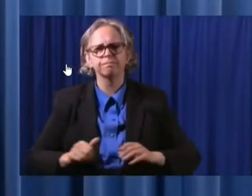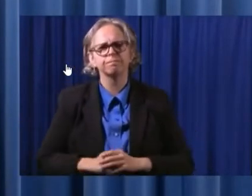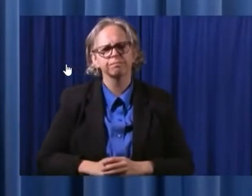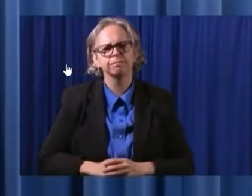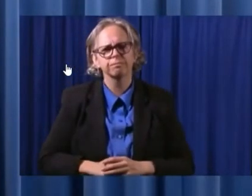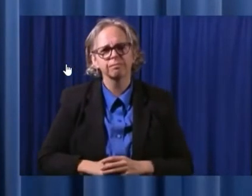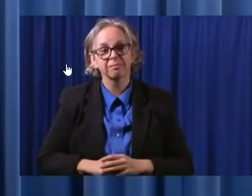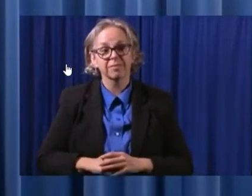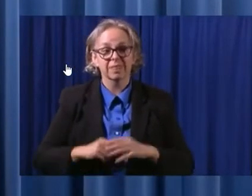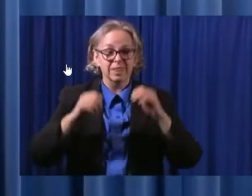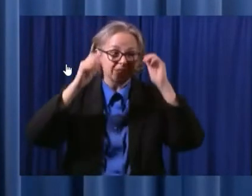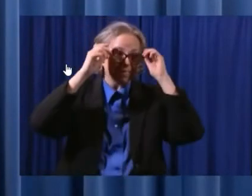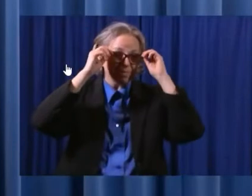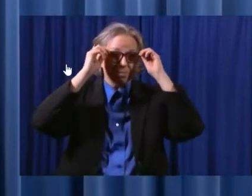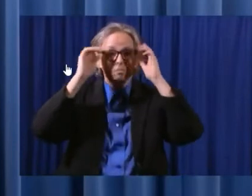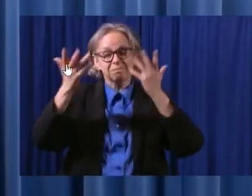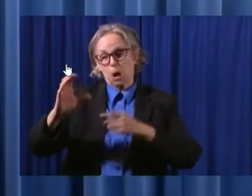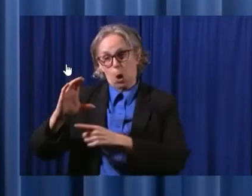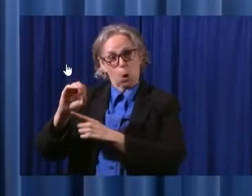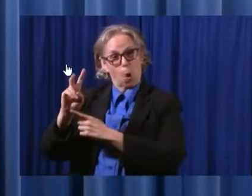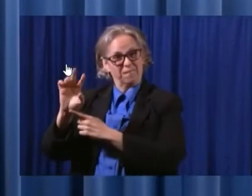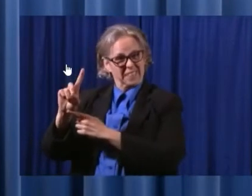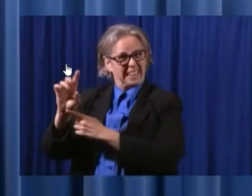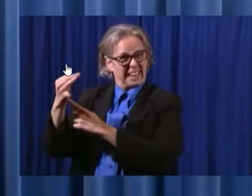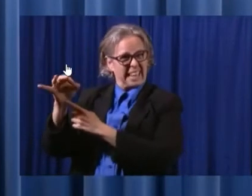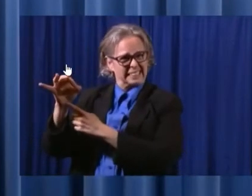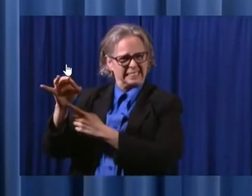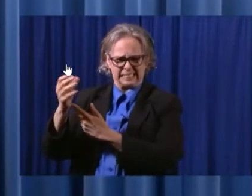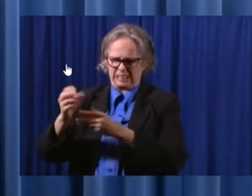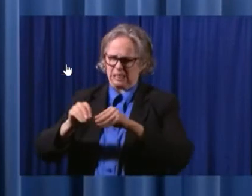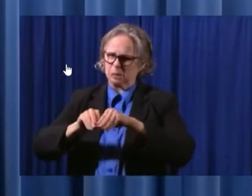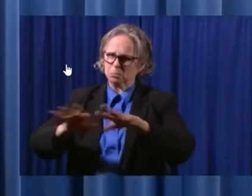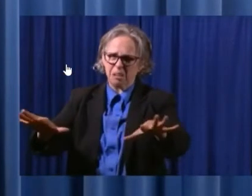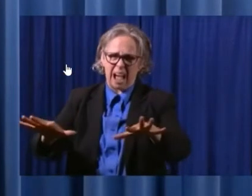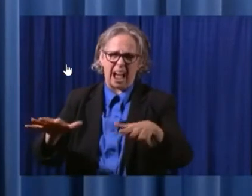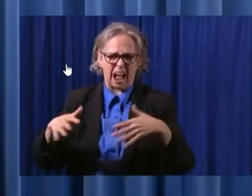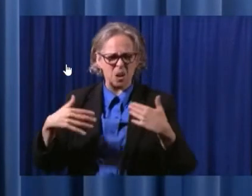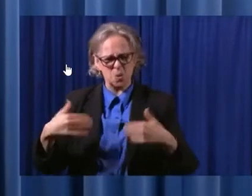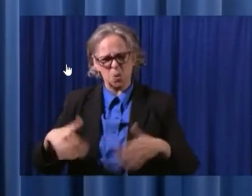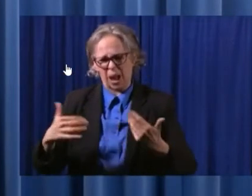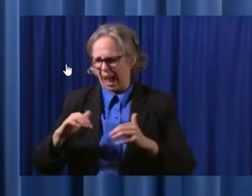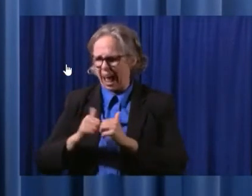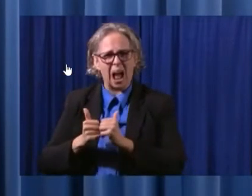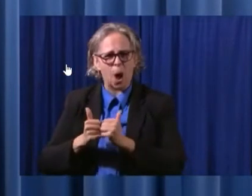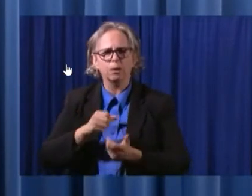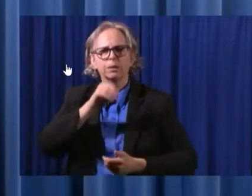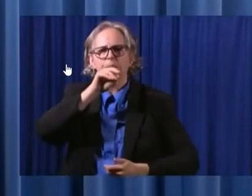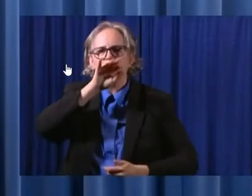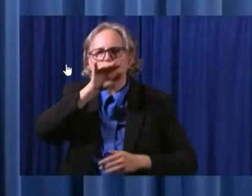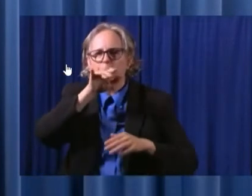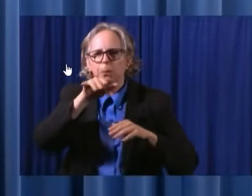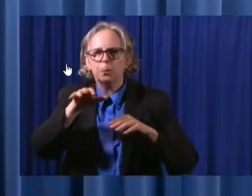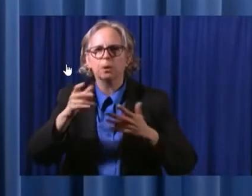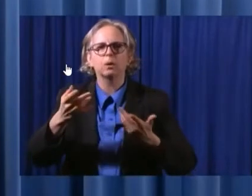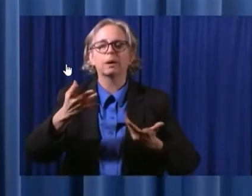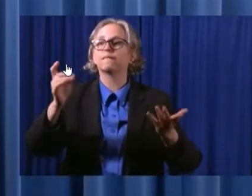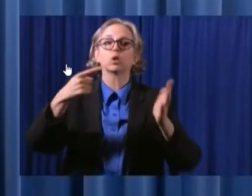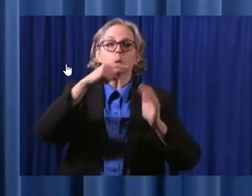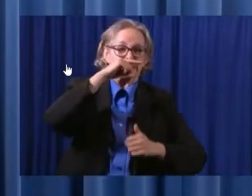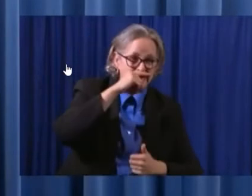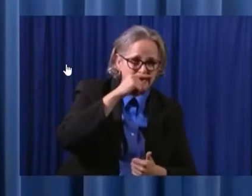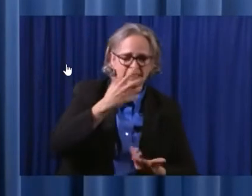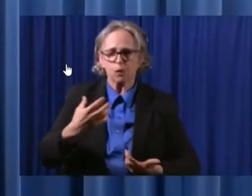spread through contact with an infected person's respiratory droplets that come from sneezing, coughing, yelling, or even talking. And